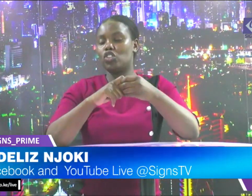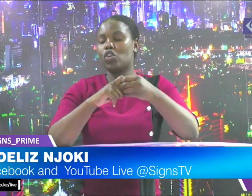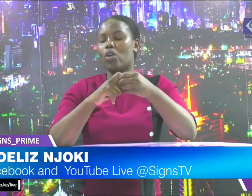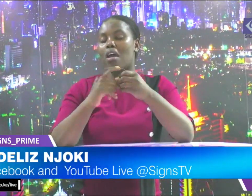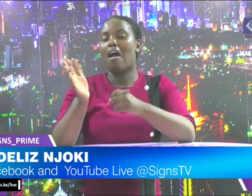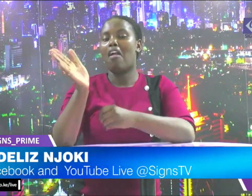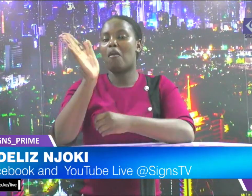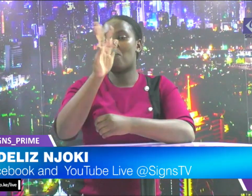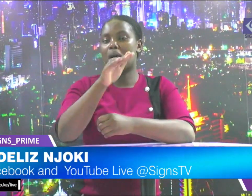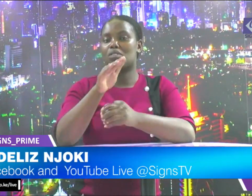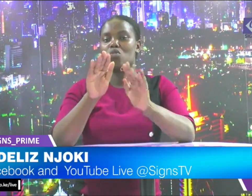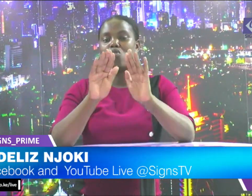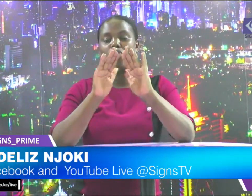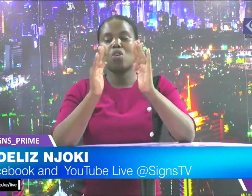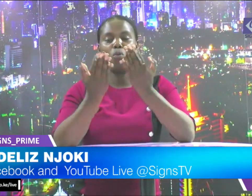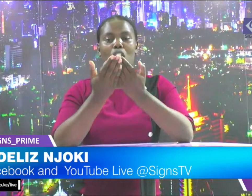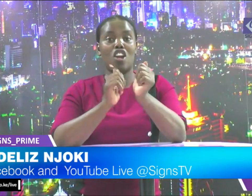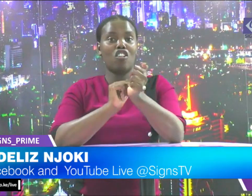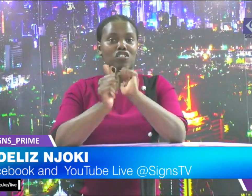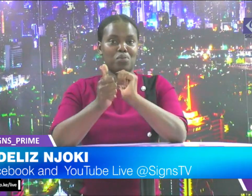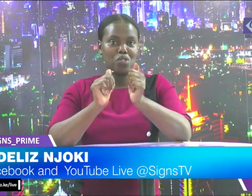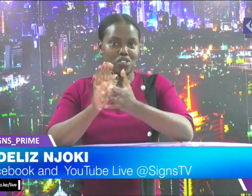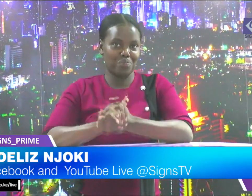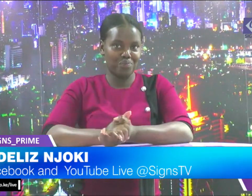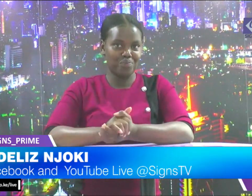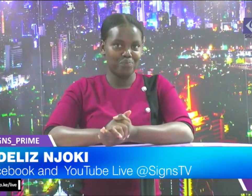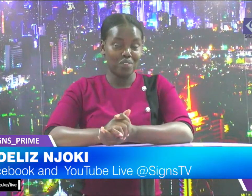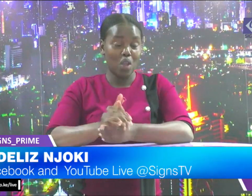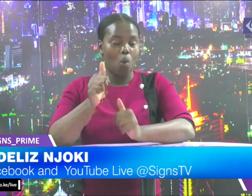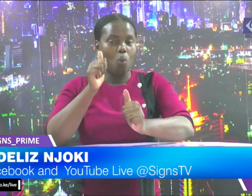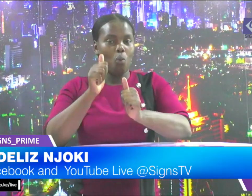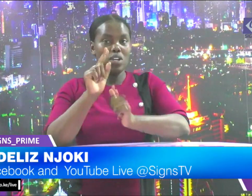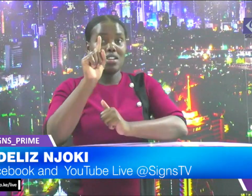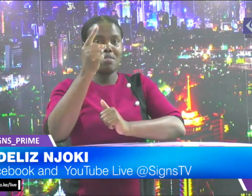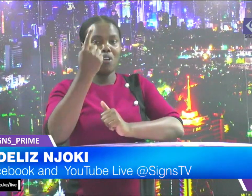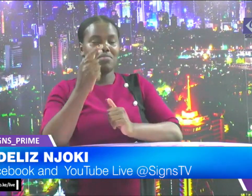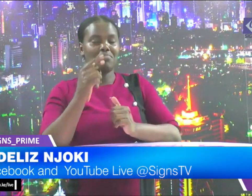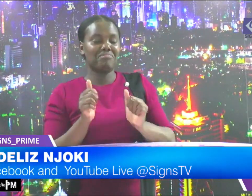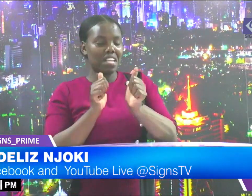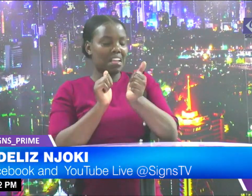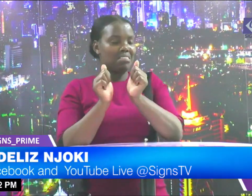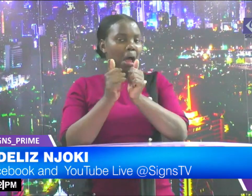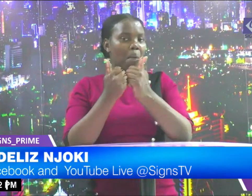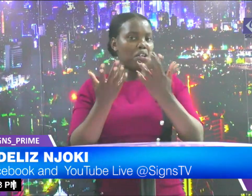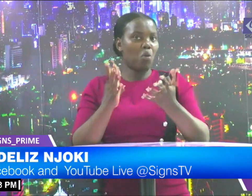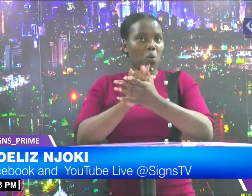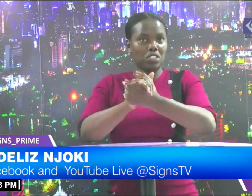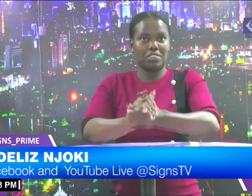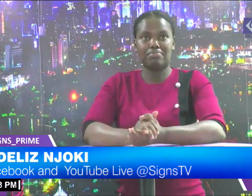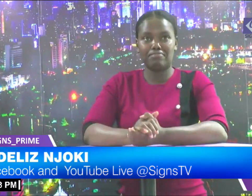But we have to join us next after the break in the world of sports.